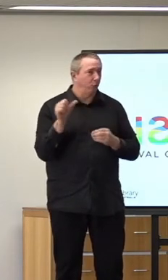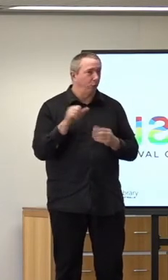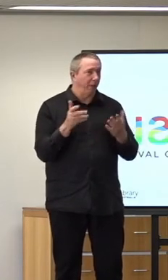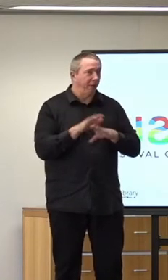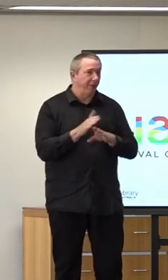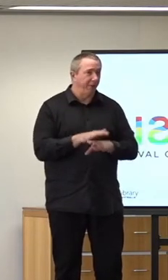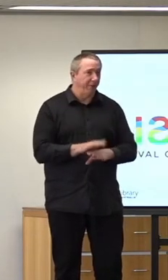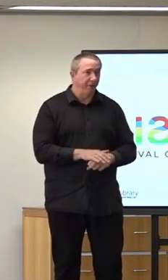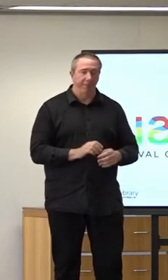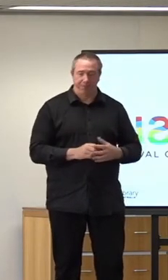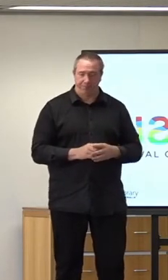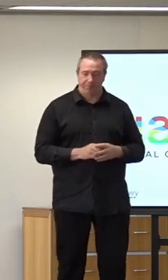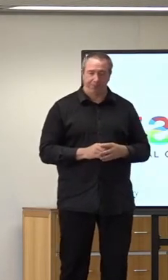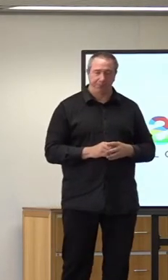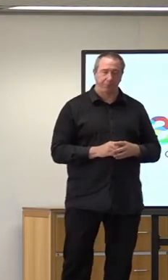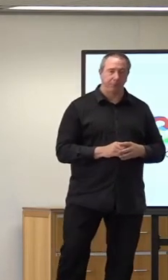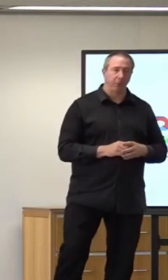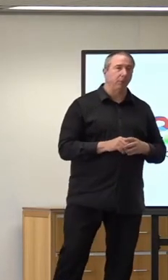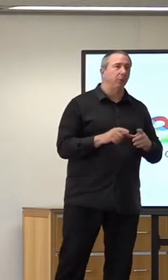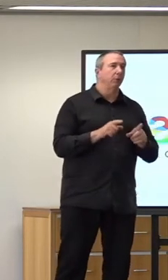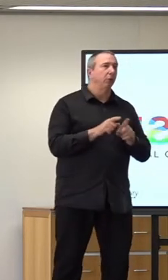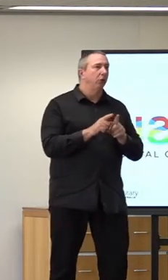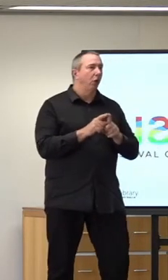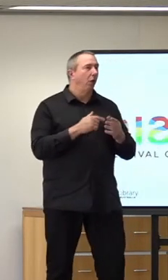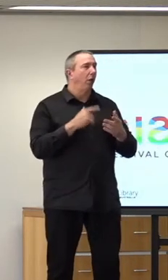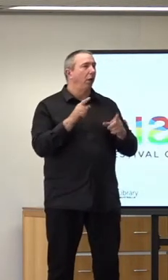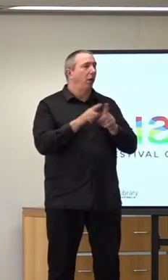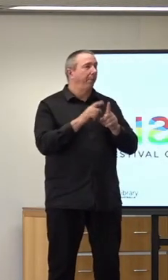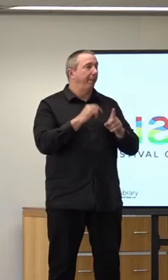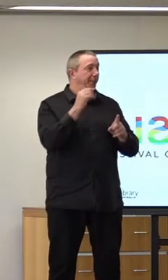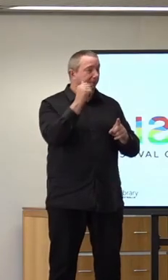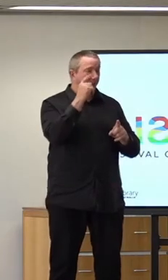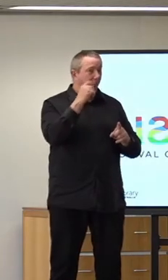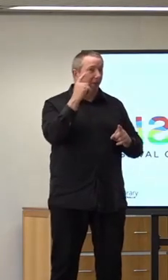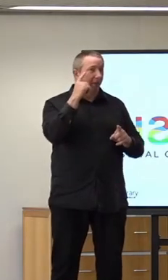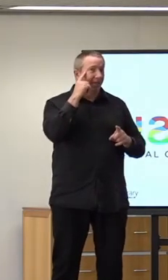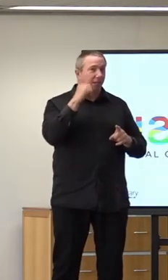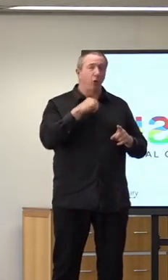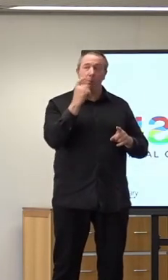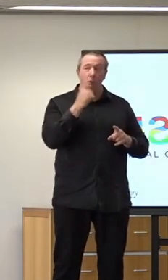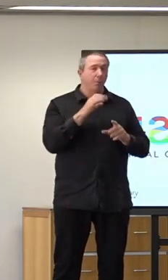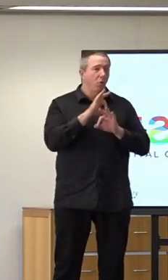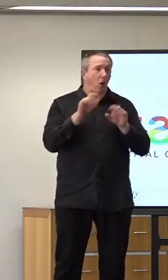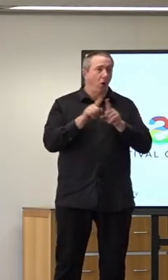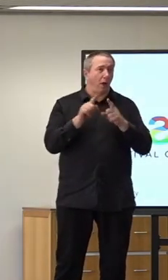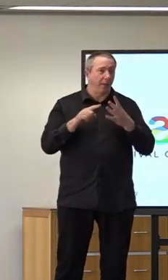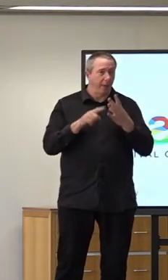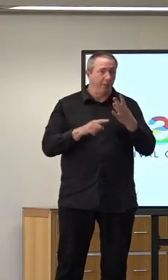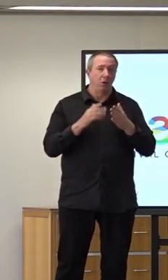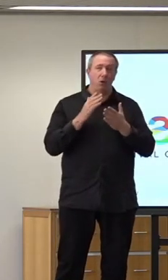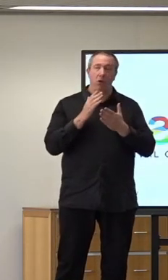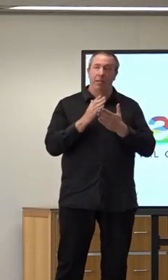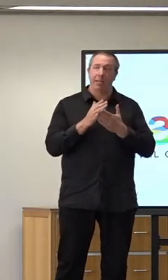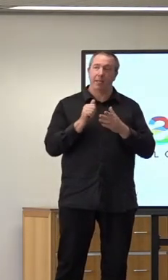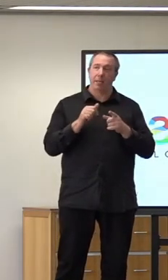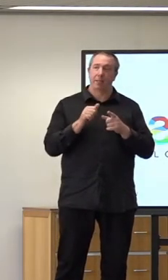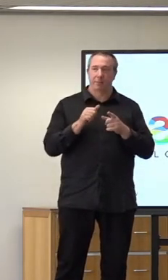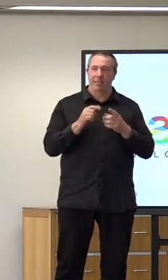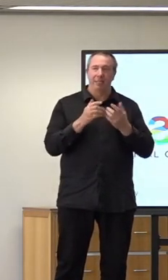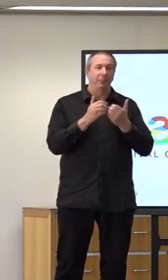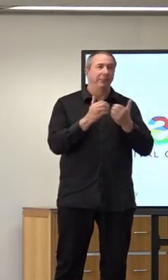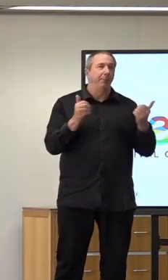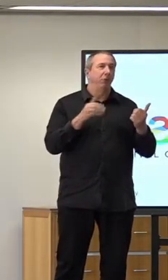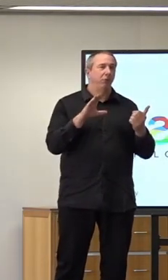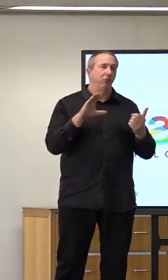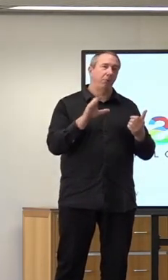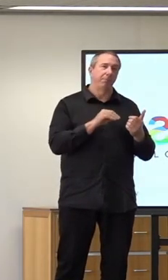because it meant the museums had to acknowledge that they weren't those things, that it was really divorced from the